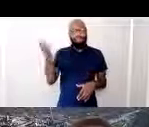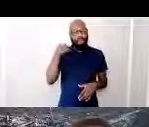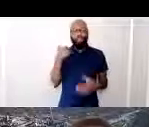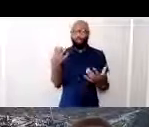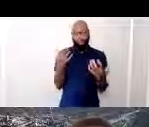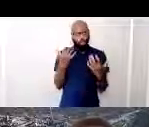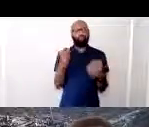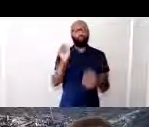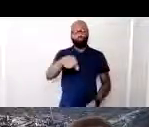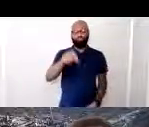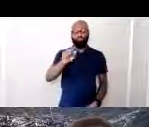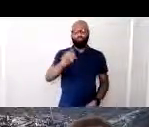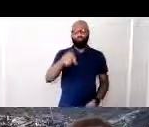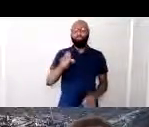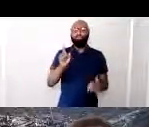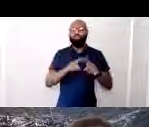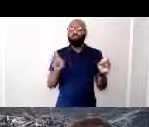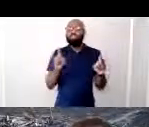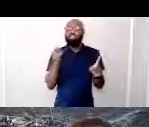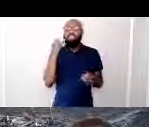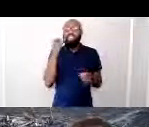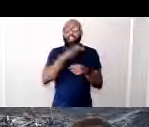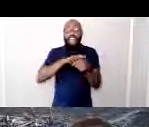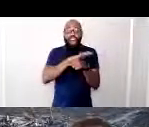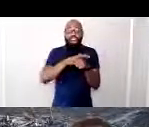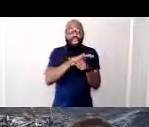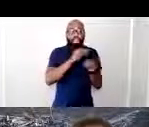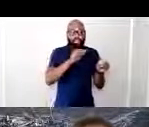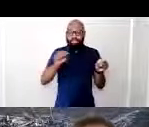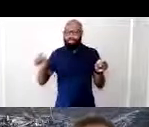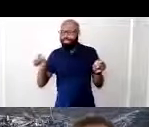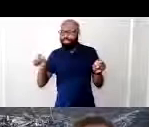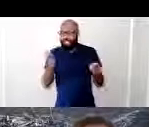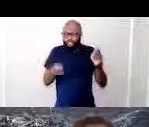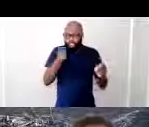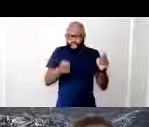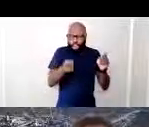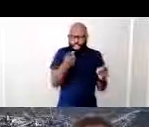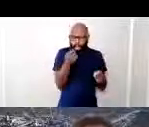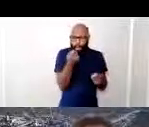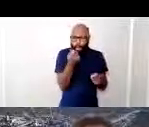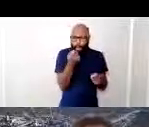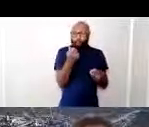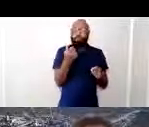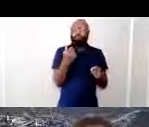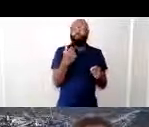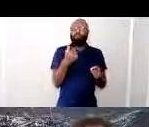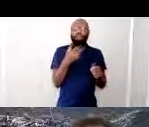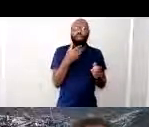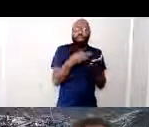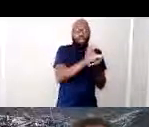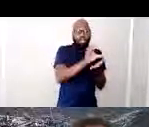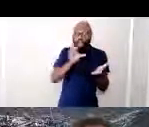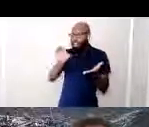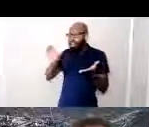know, if there are areas where we say, hey, we can do something different, we can do something unique, we can reallocate these dollars to, you know, support